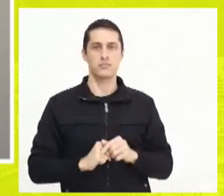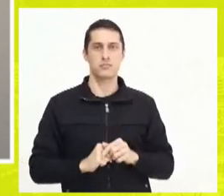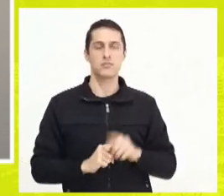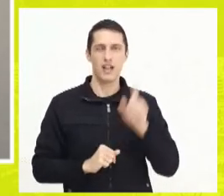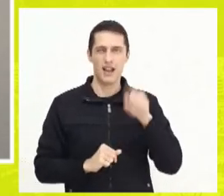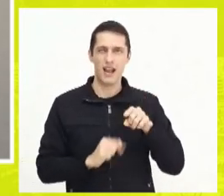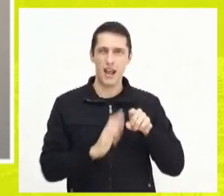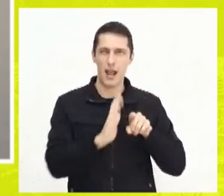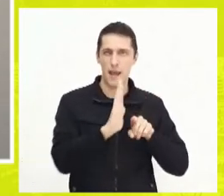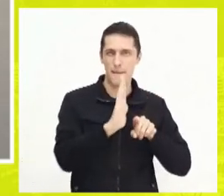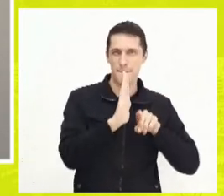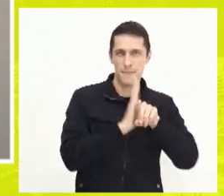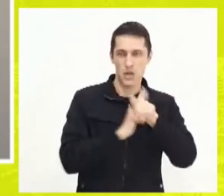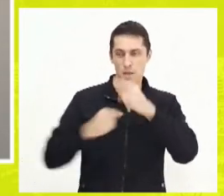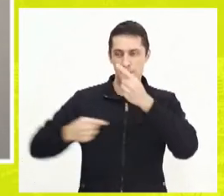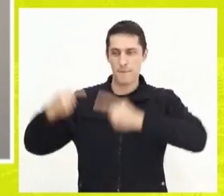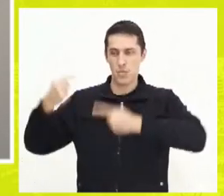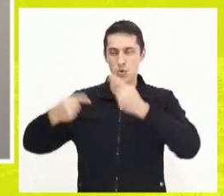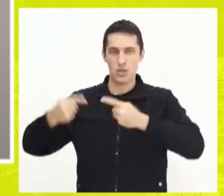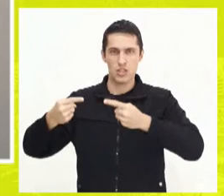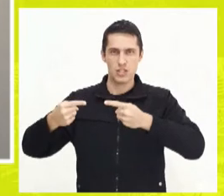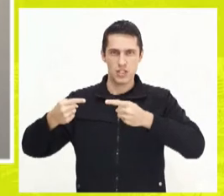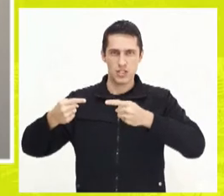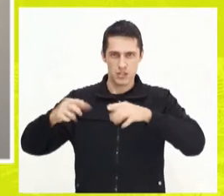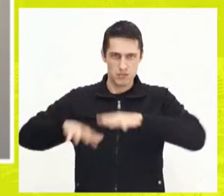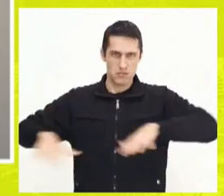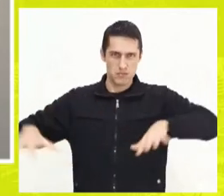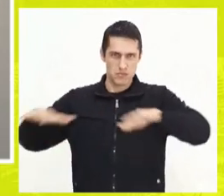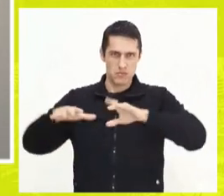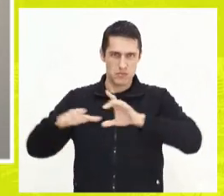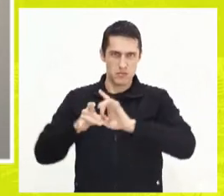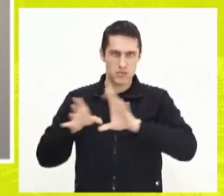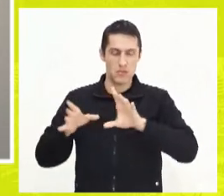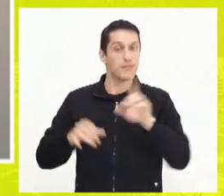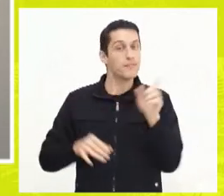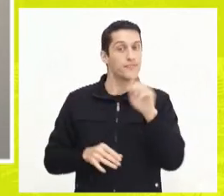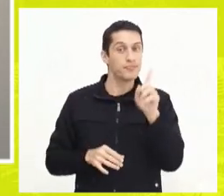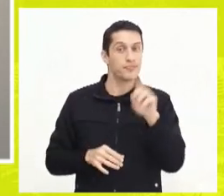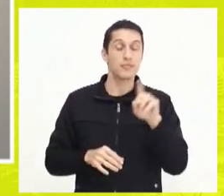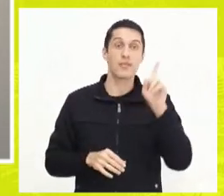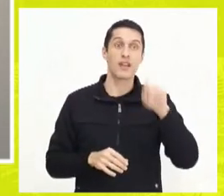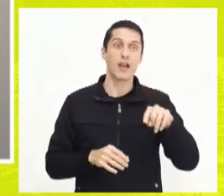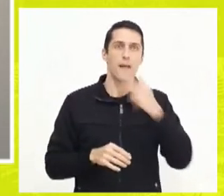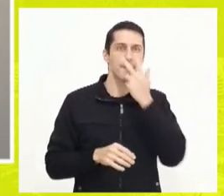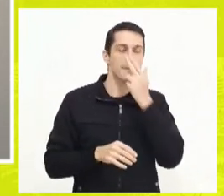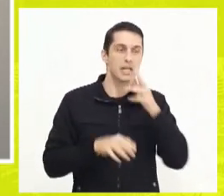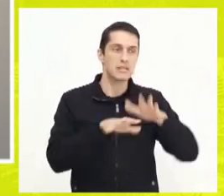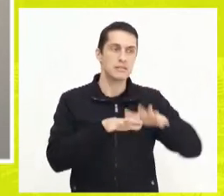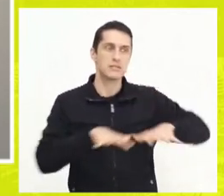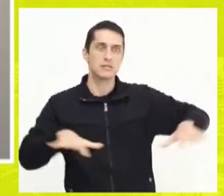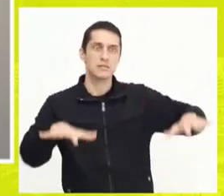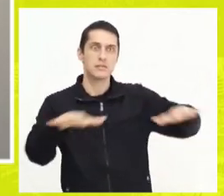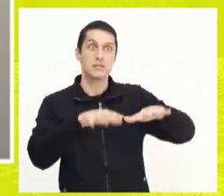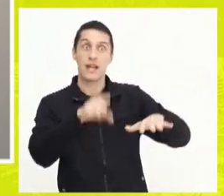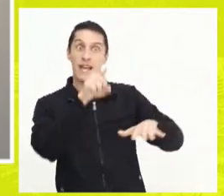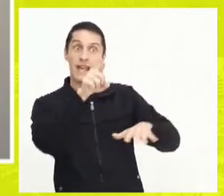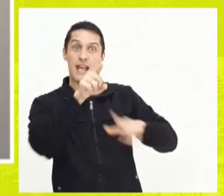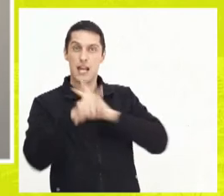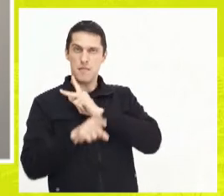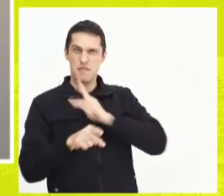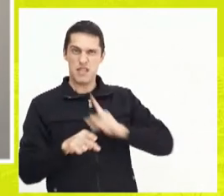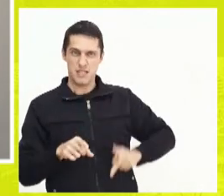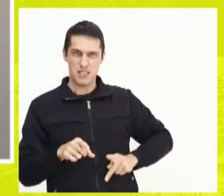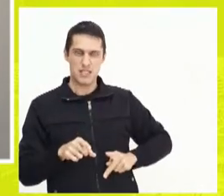really space for questions in the public domain it was more of a space where things were replicated by the